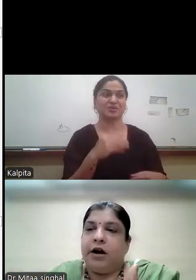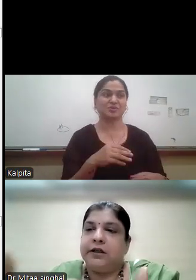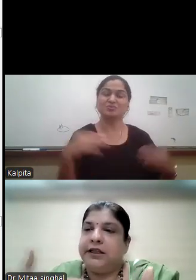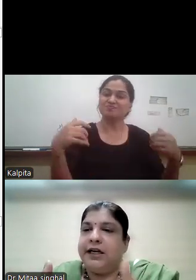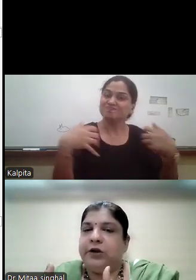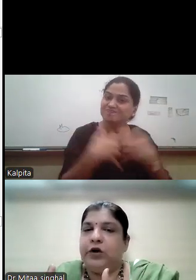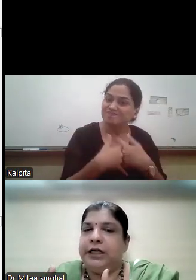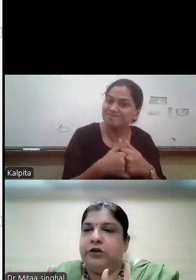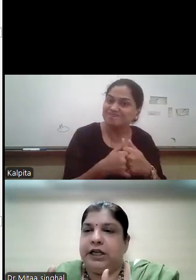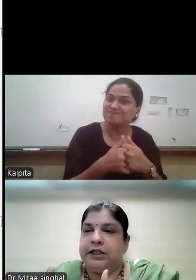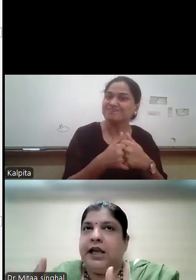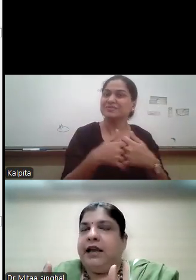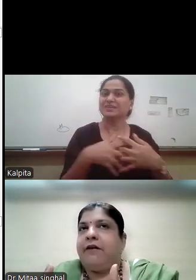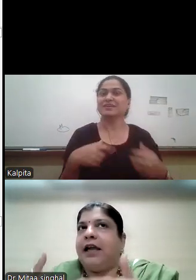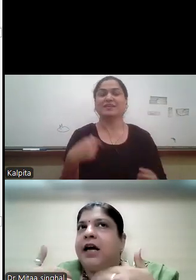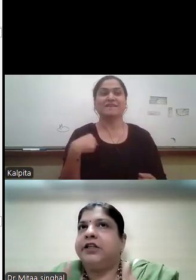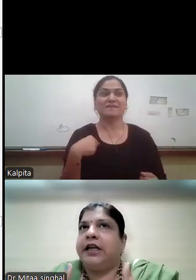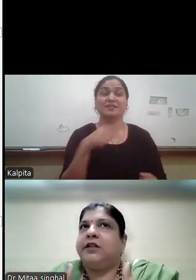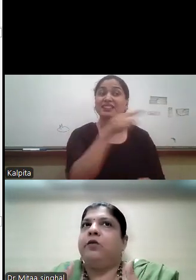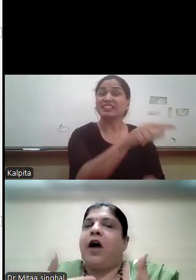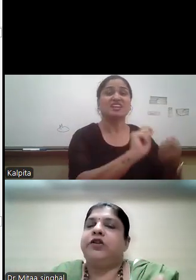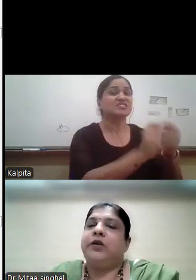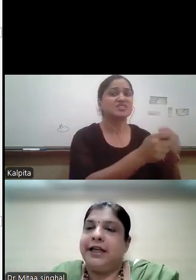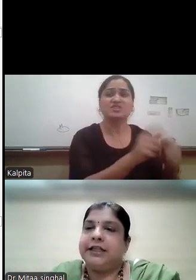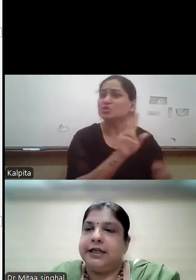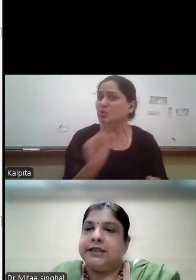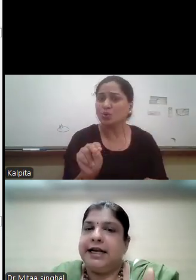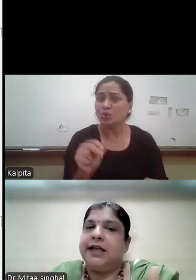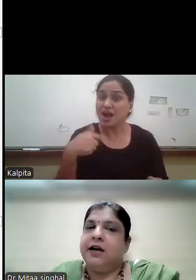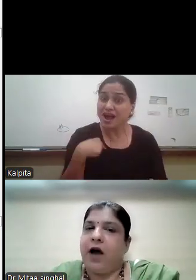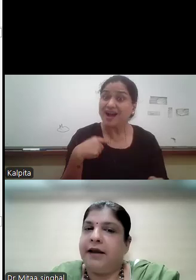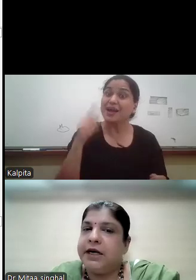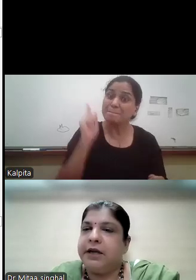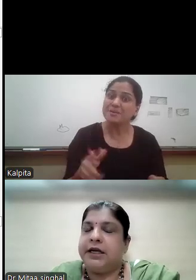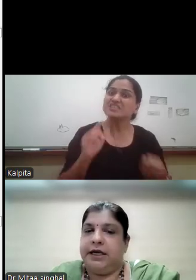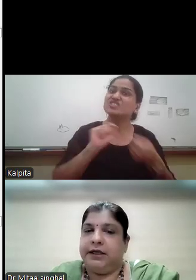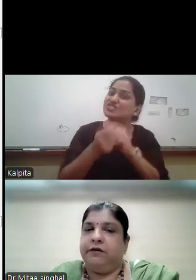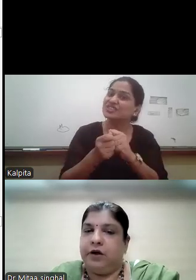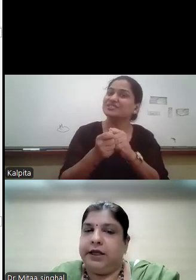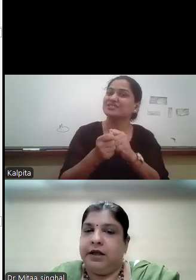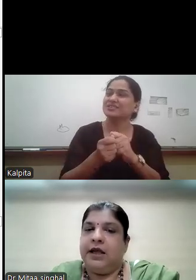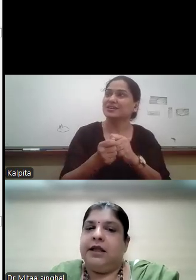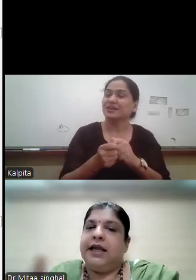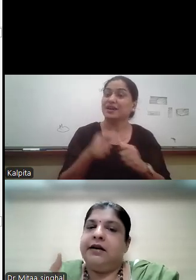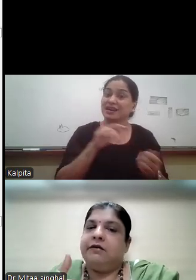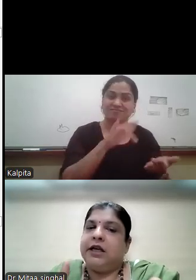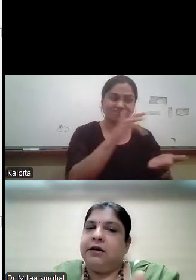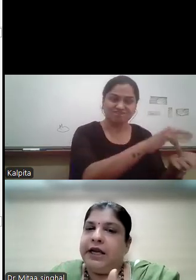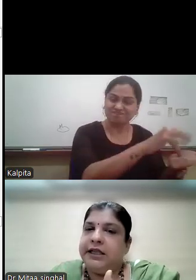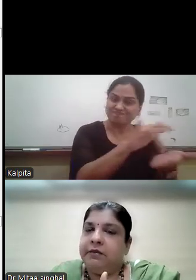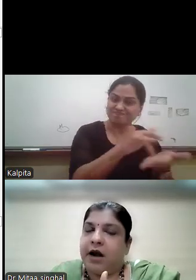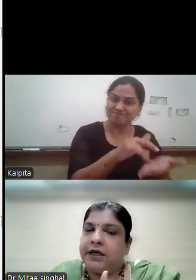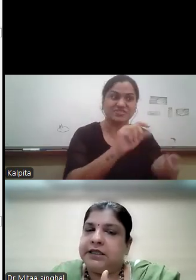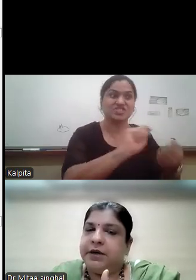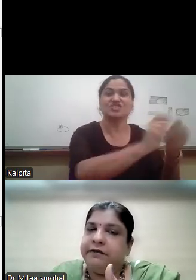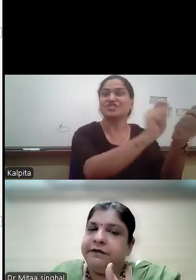not don't need to change. If I can't change, then why should they change? Let the environment be created for them. Then we can